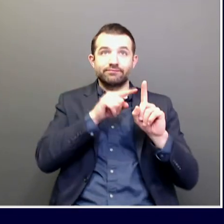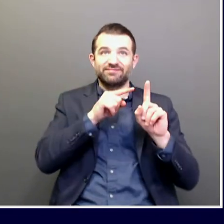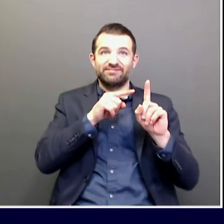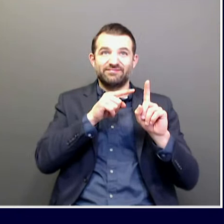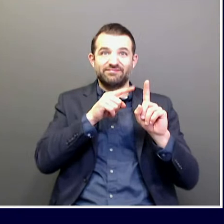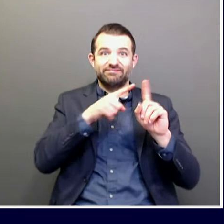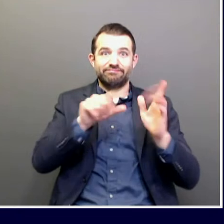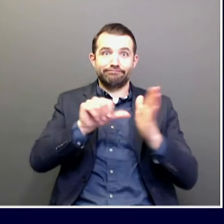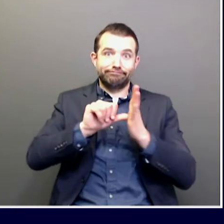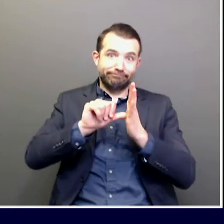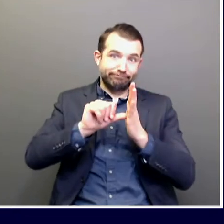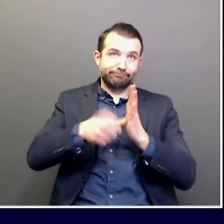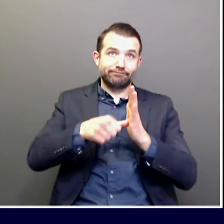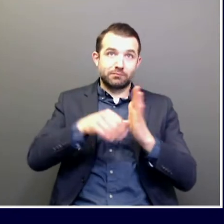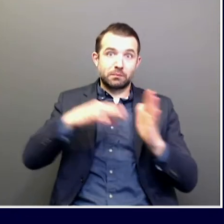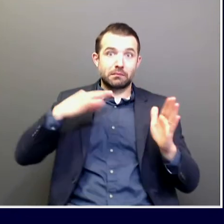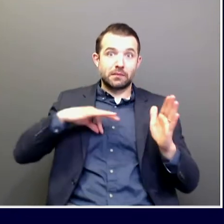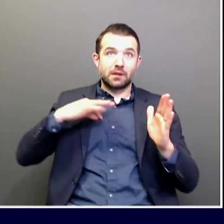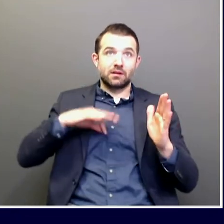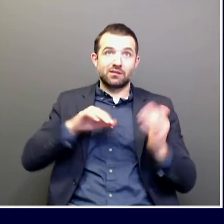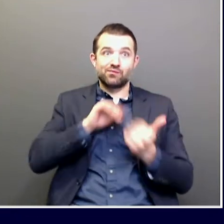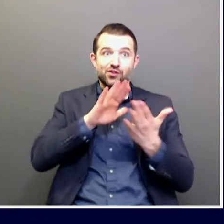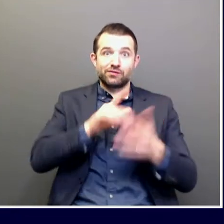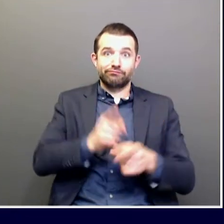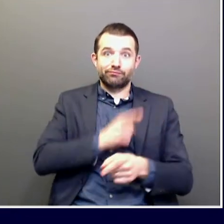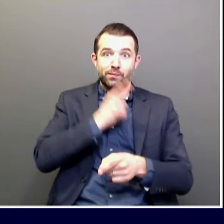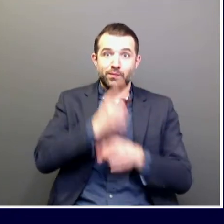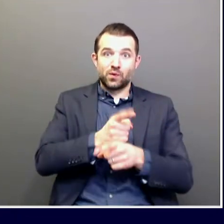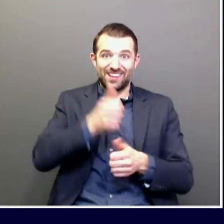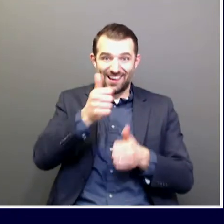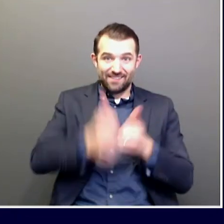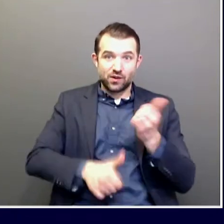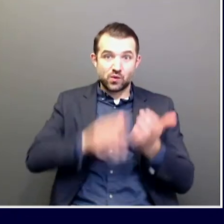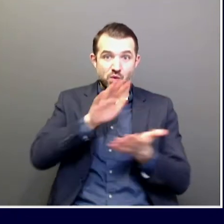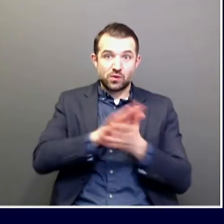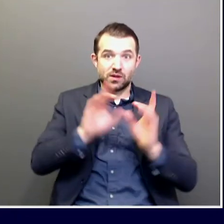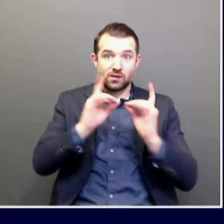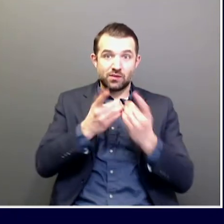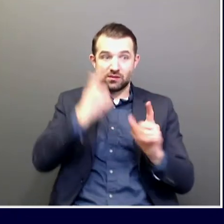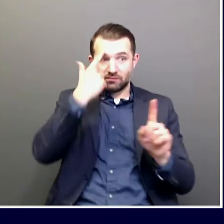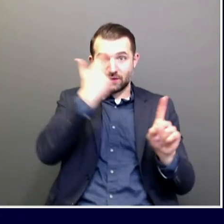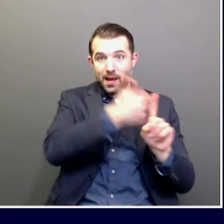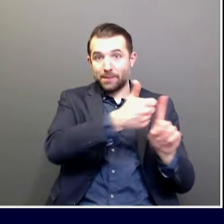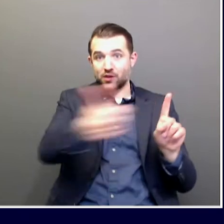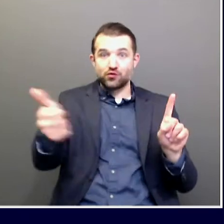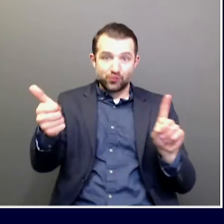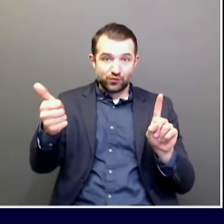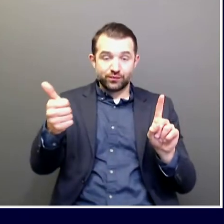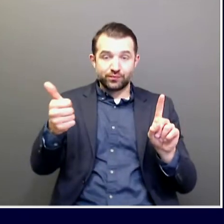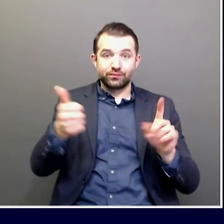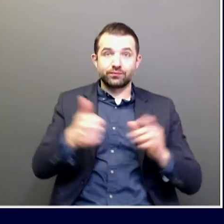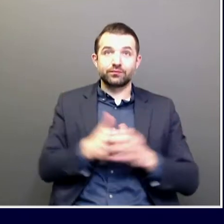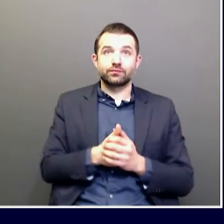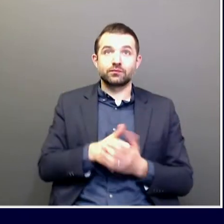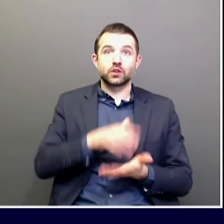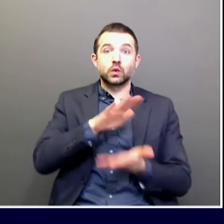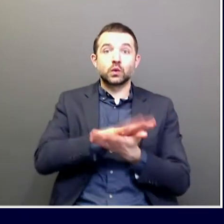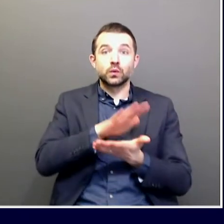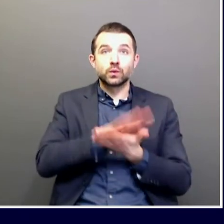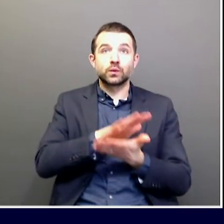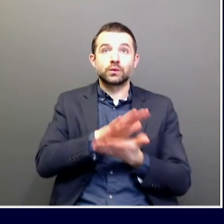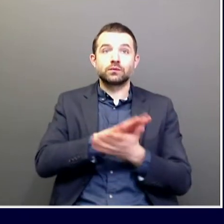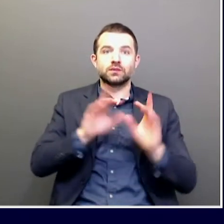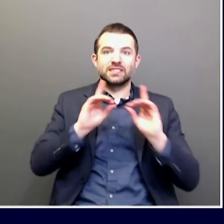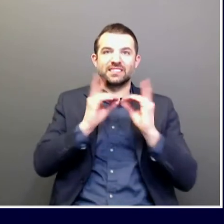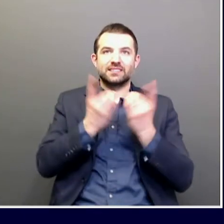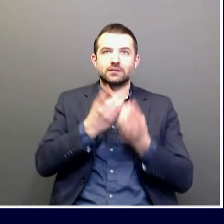as districts potentially reconsider their universal masking rules? Well, I wouldn't, and Commissioner, please